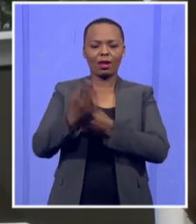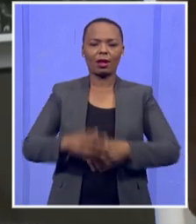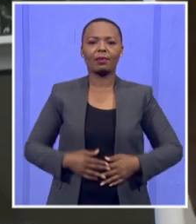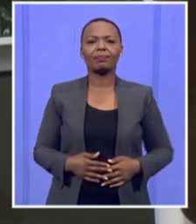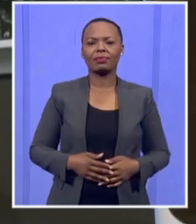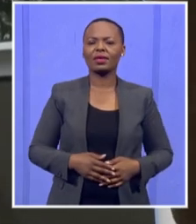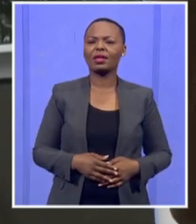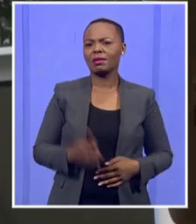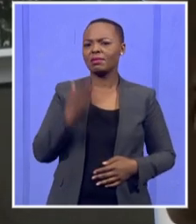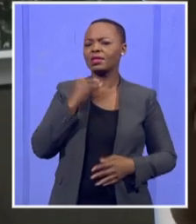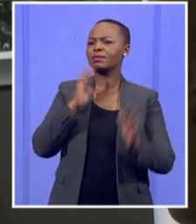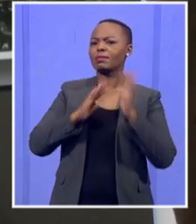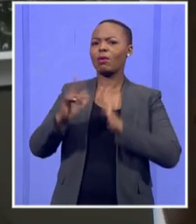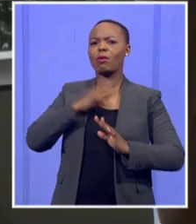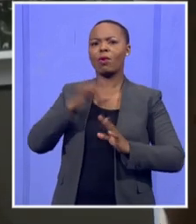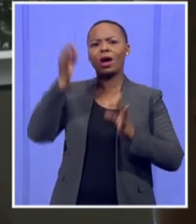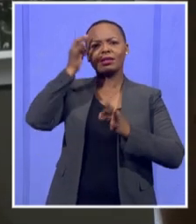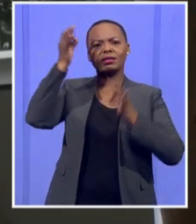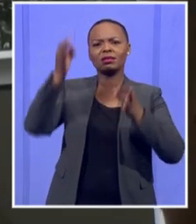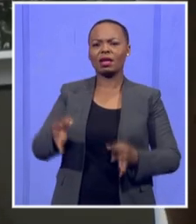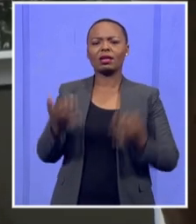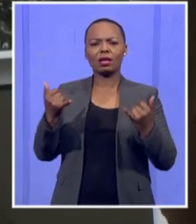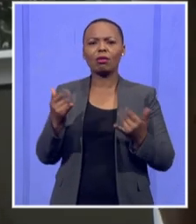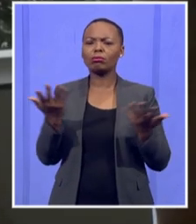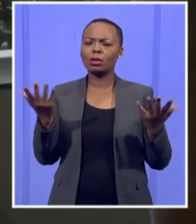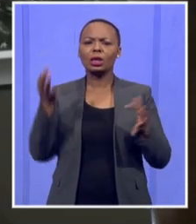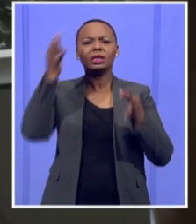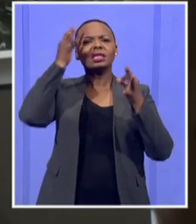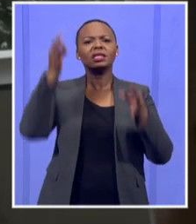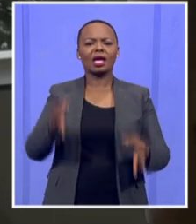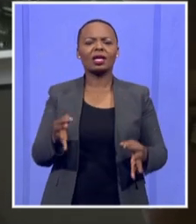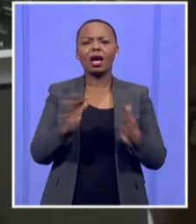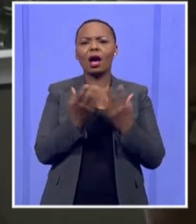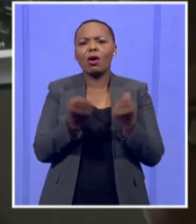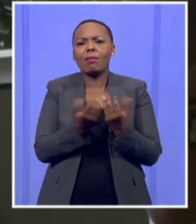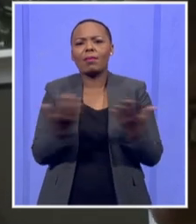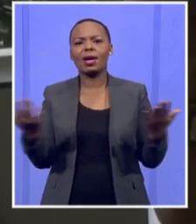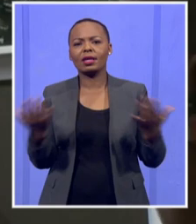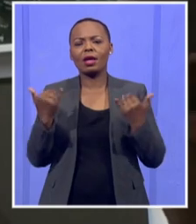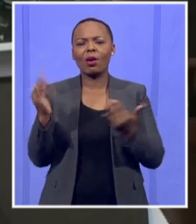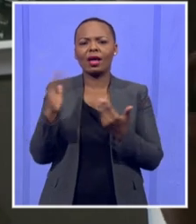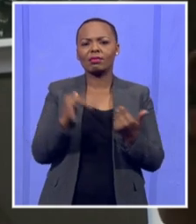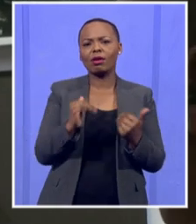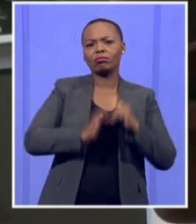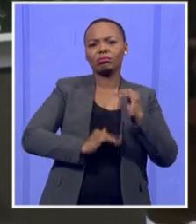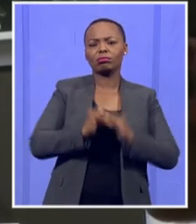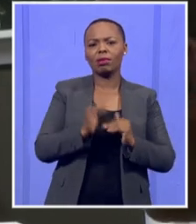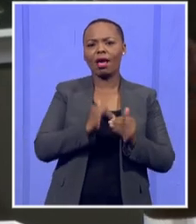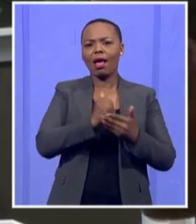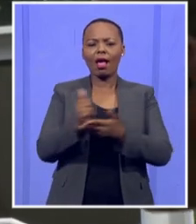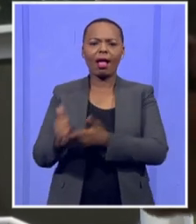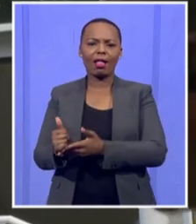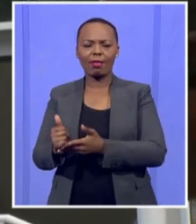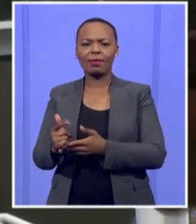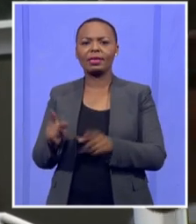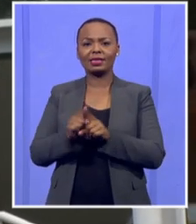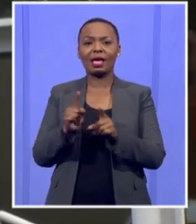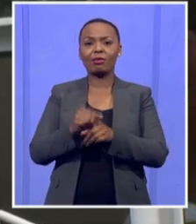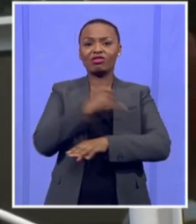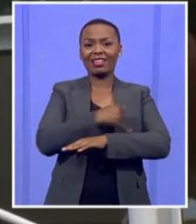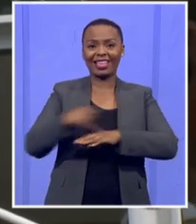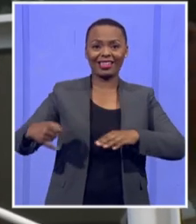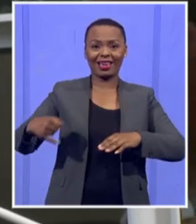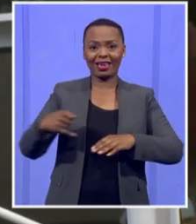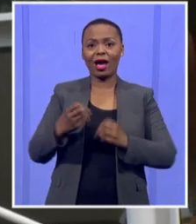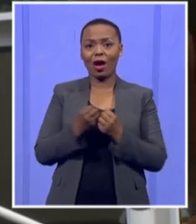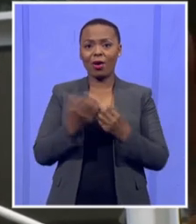us about why do you guys decide, you know, yes, you guys decided, and but how many surgeries are you guys expected to help Mr. Mutlong with that you guys are